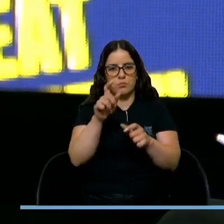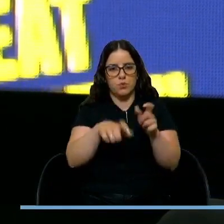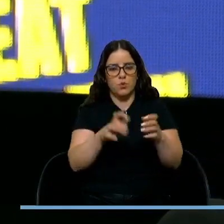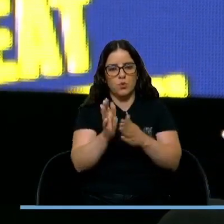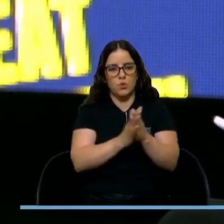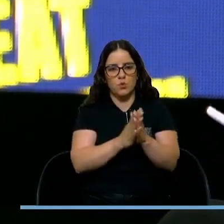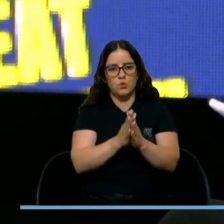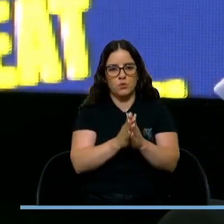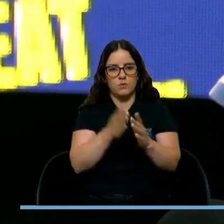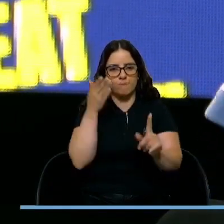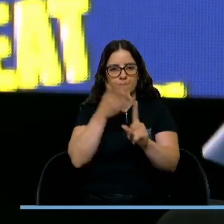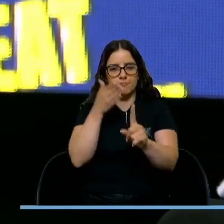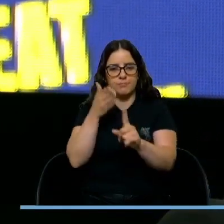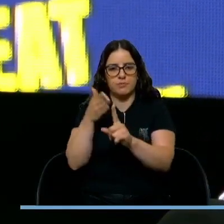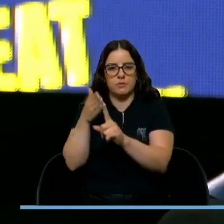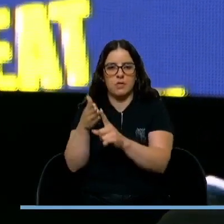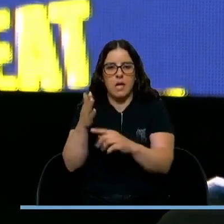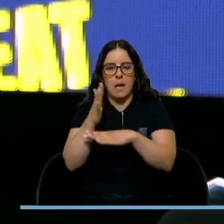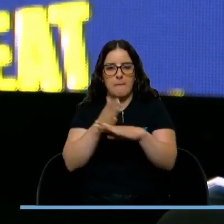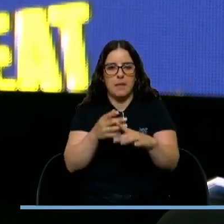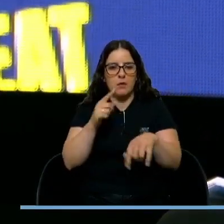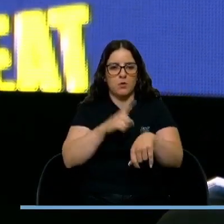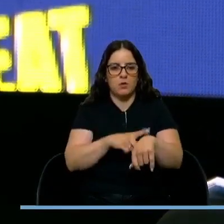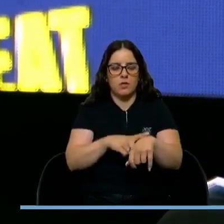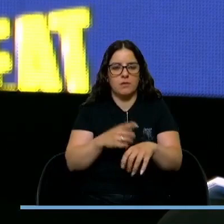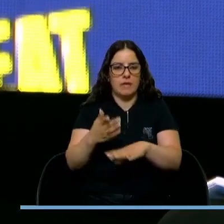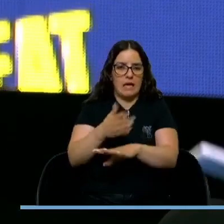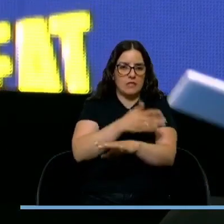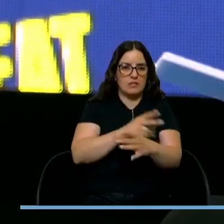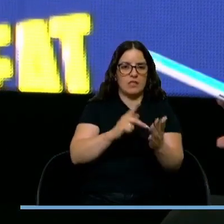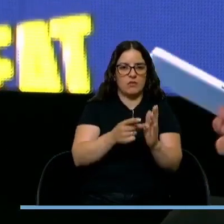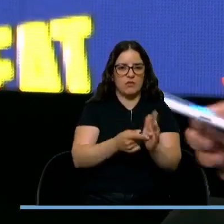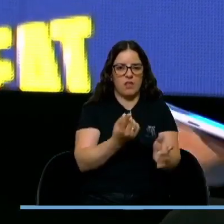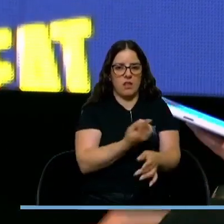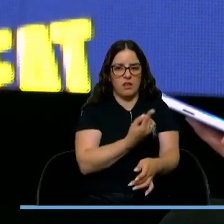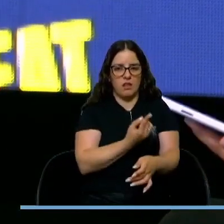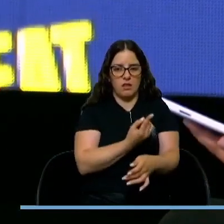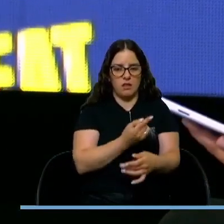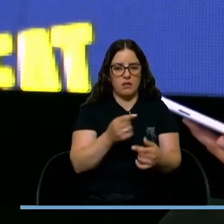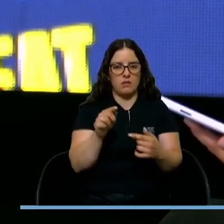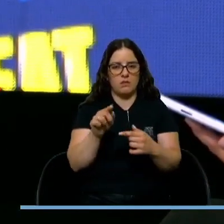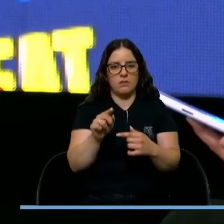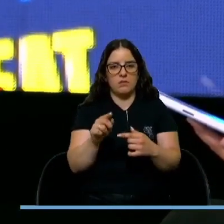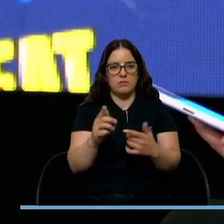of users taking half the time that the previous technology took.